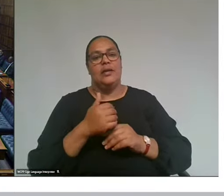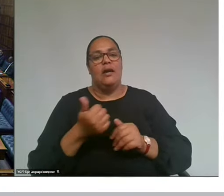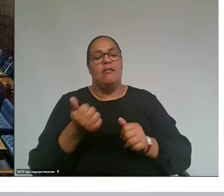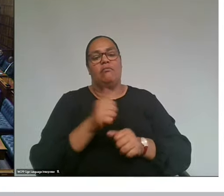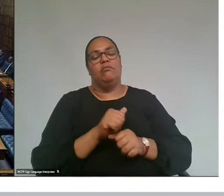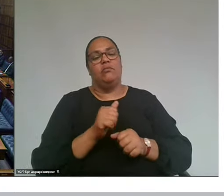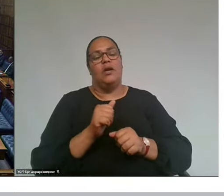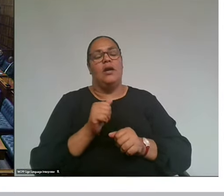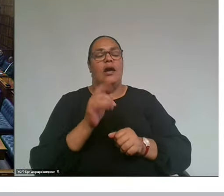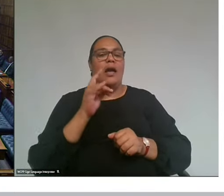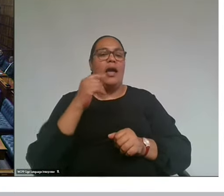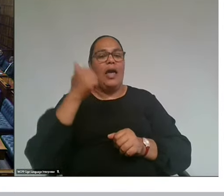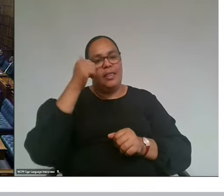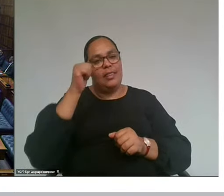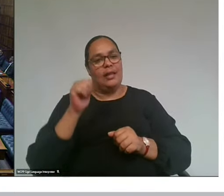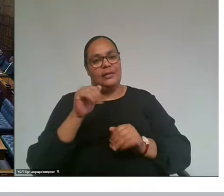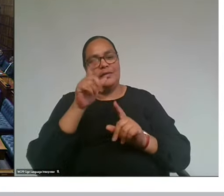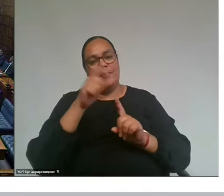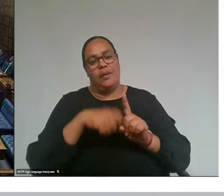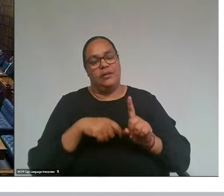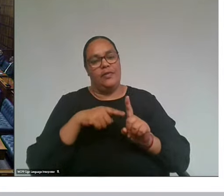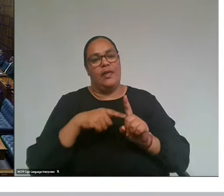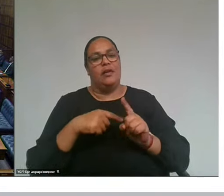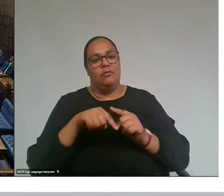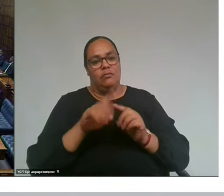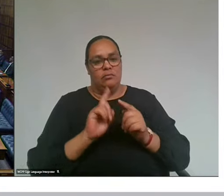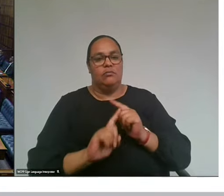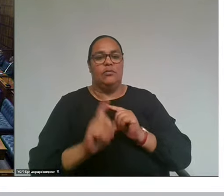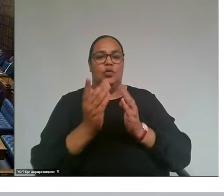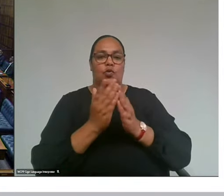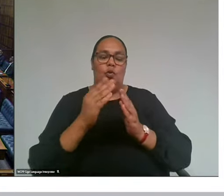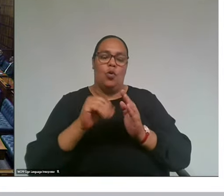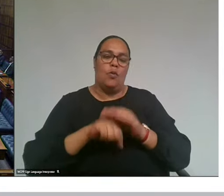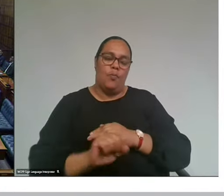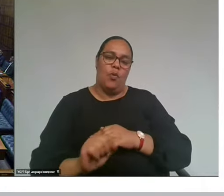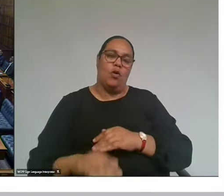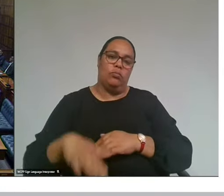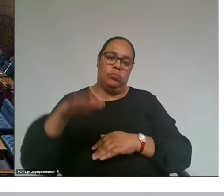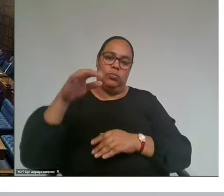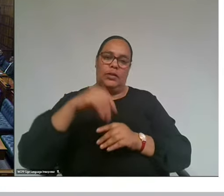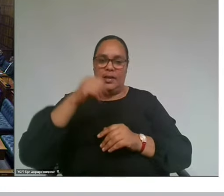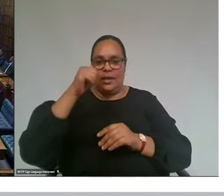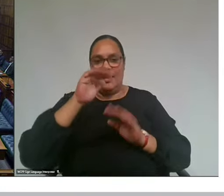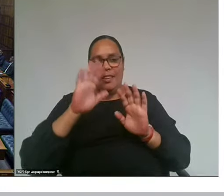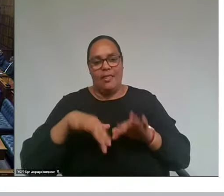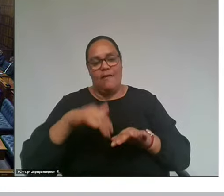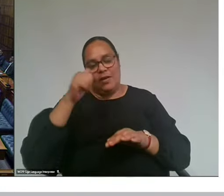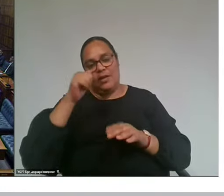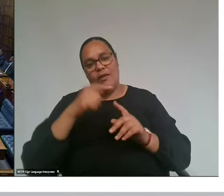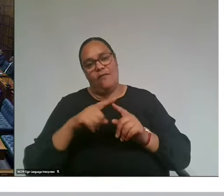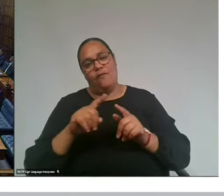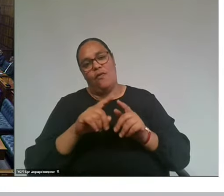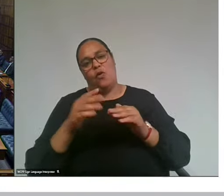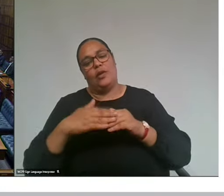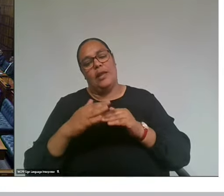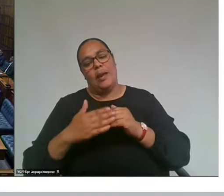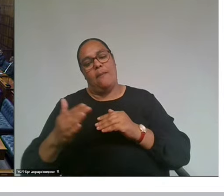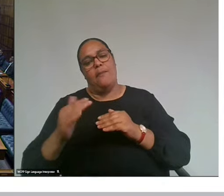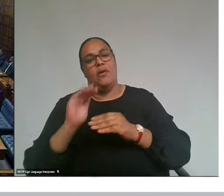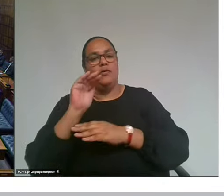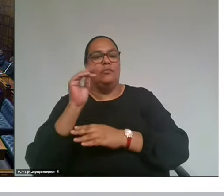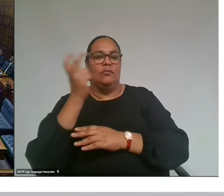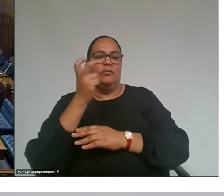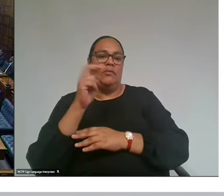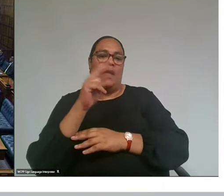residents so that that individual went to school in Atlantis born and raised in Atlantis left Atlantis for a small period of time to go and seek